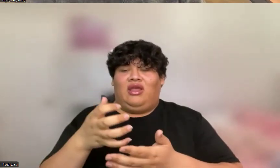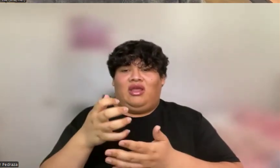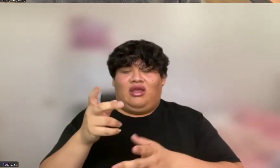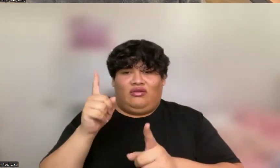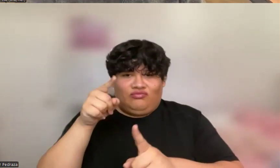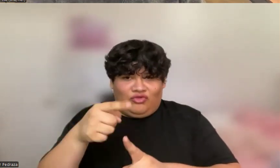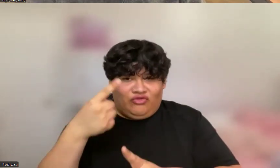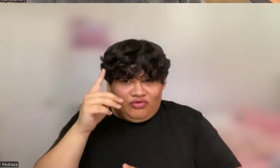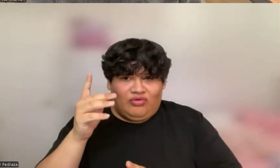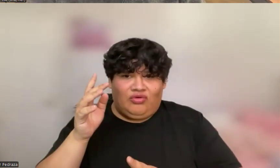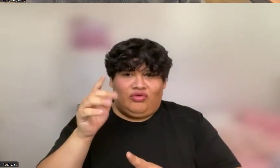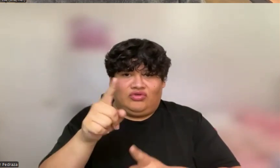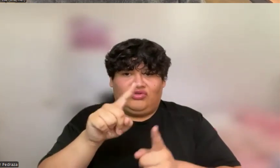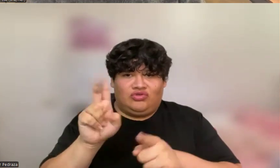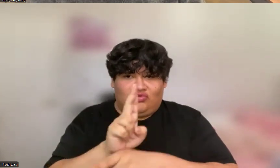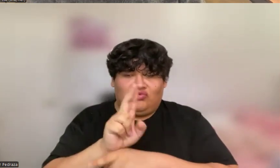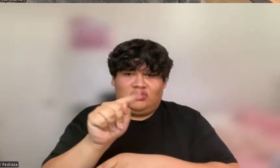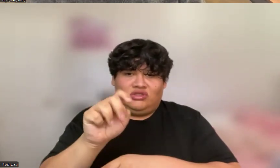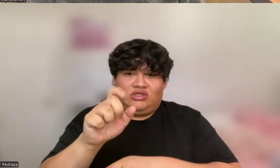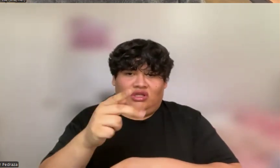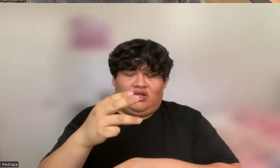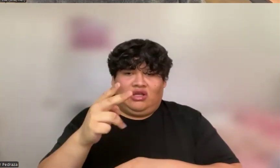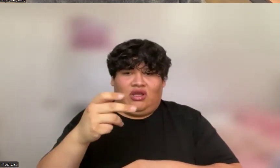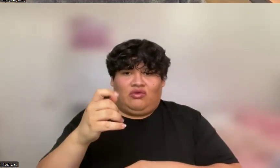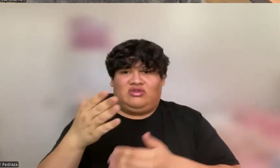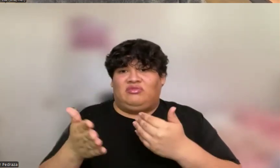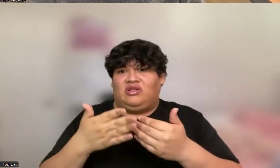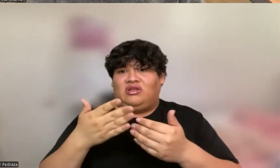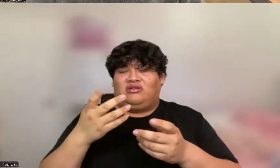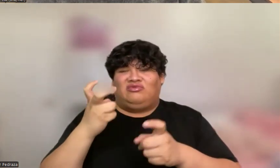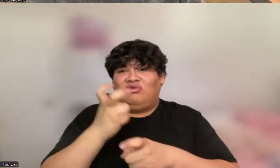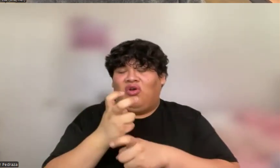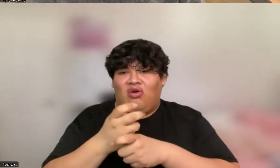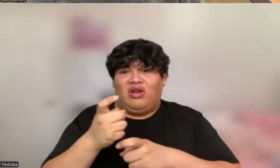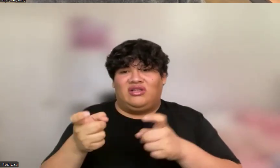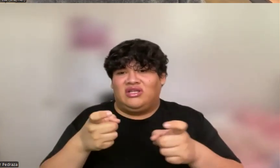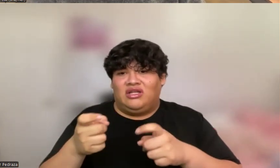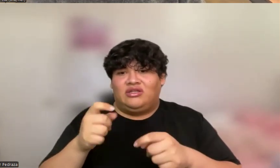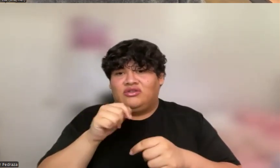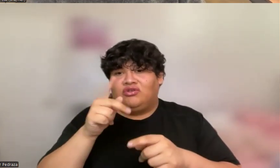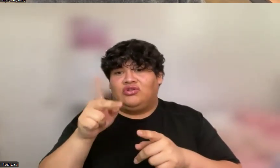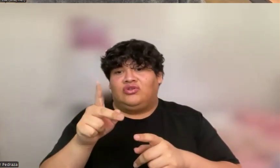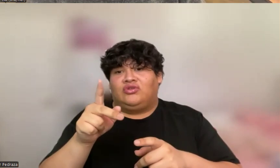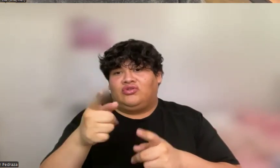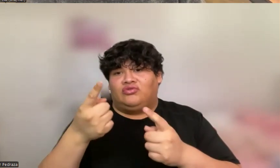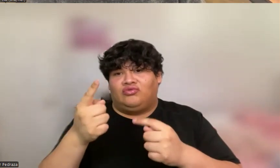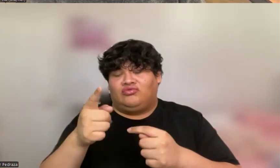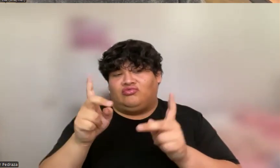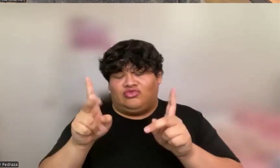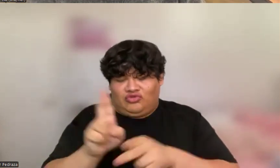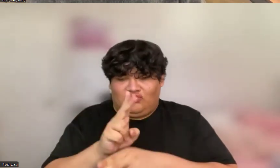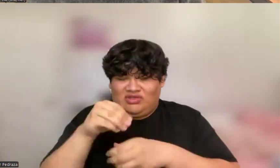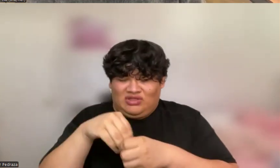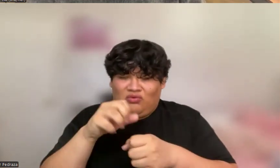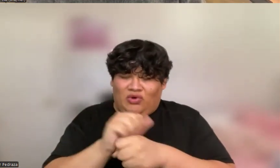for my children has been very challenging. And as someone who has really worked in this field, somebody who